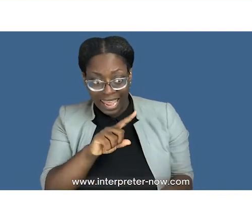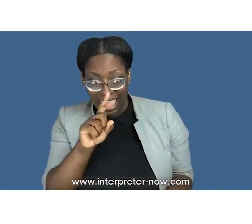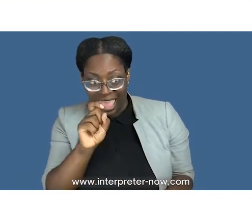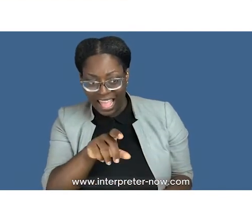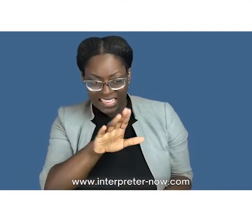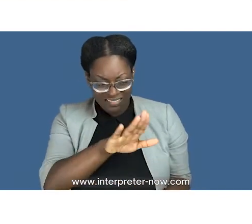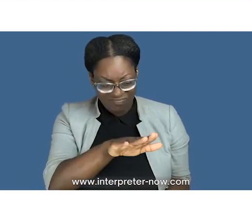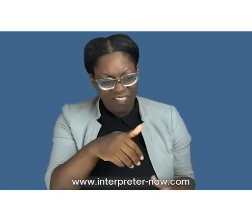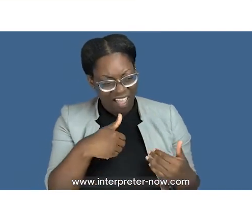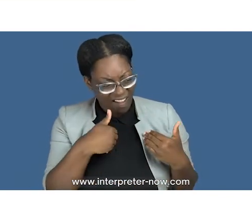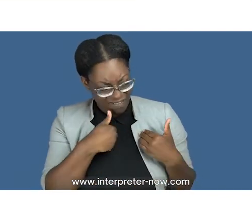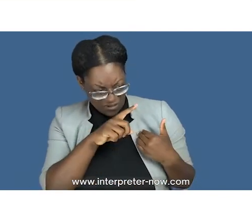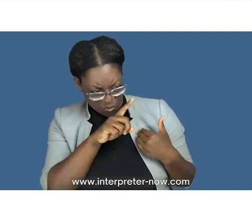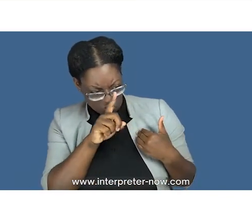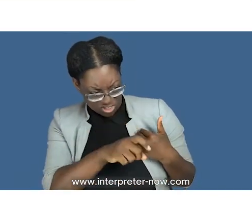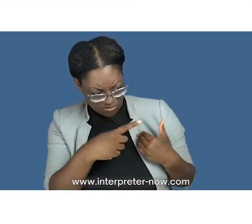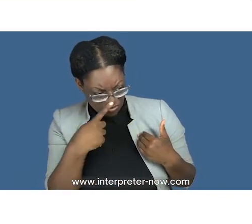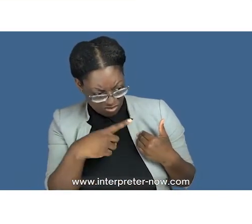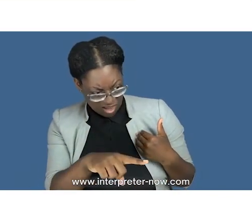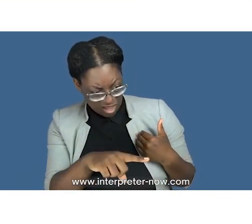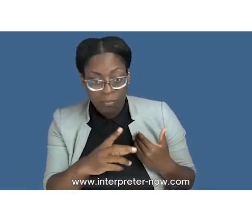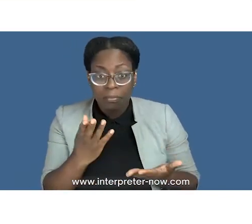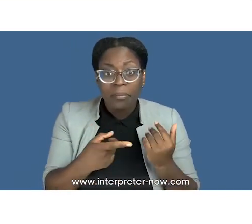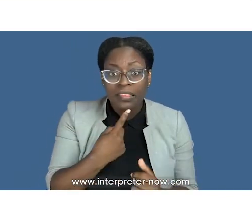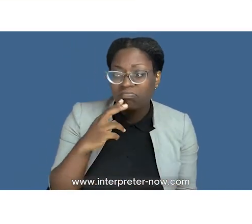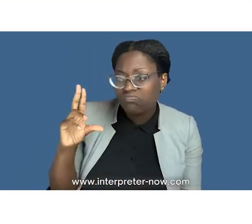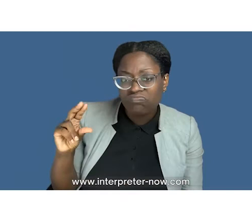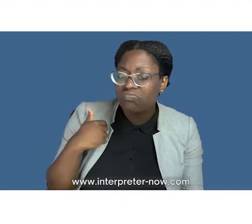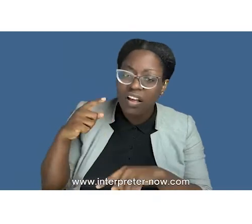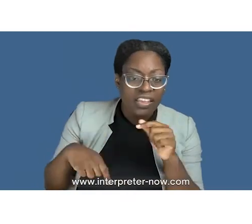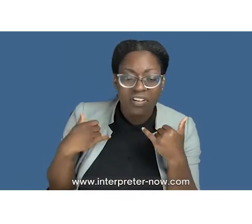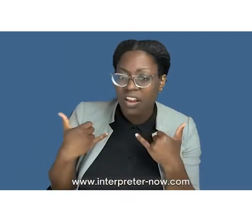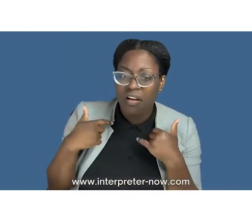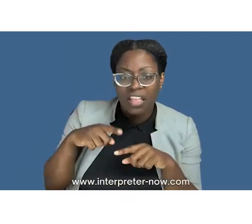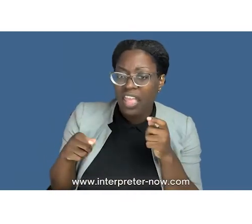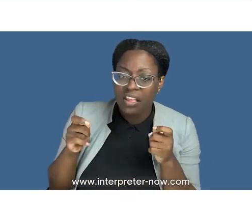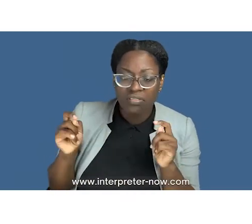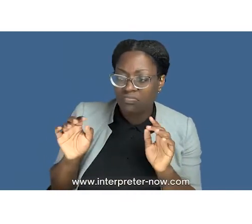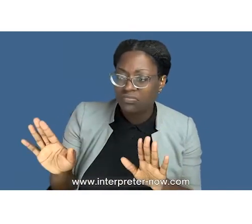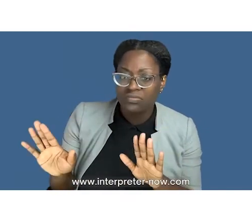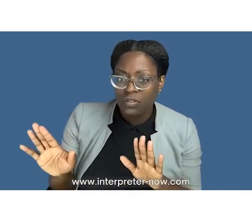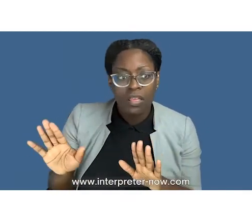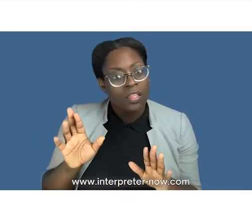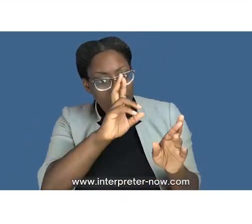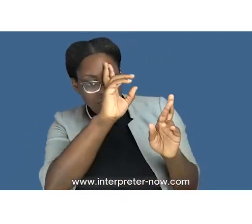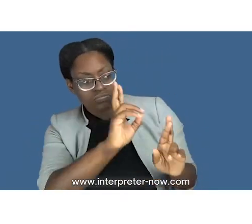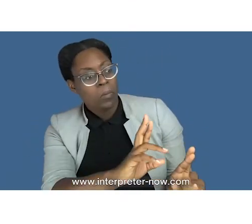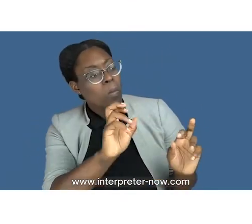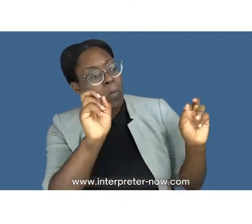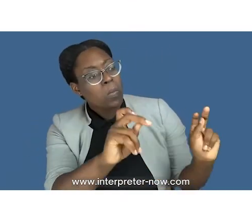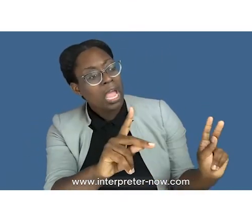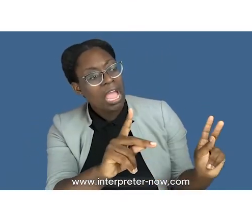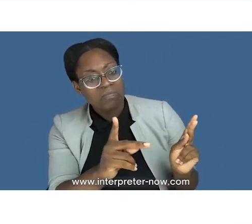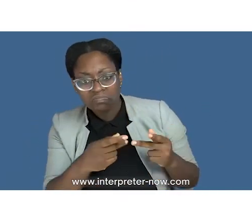go there. You go find out on your own, and you do that. And other times people are open to it.